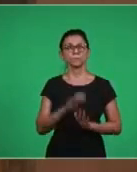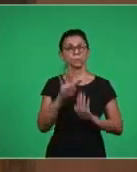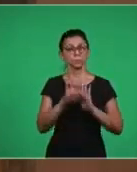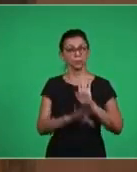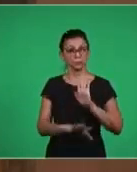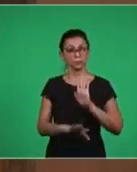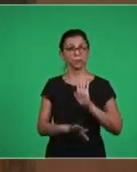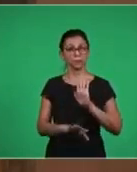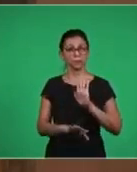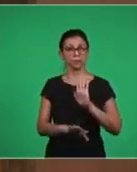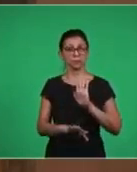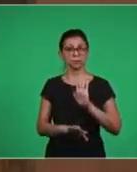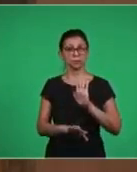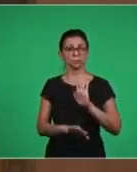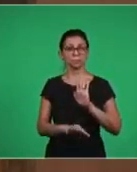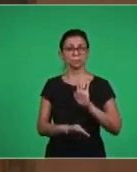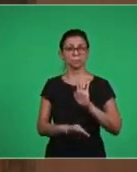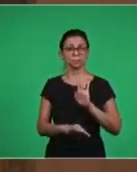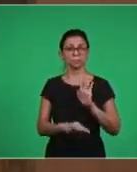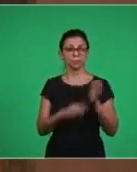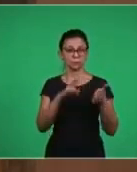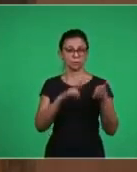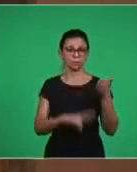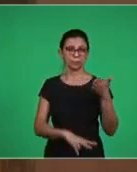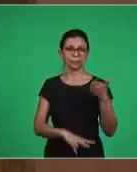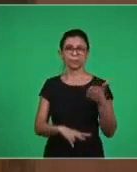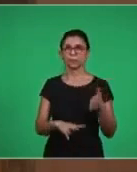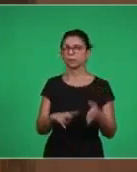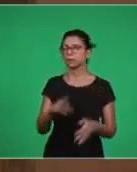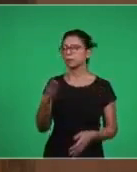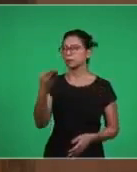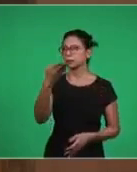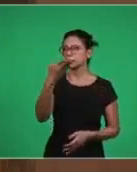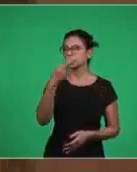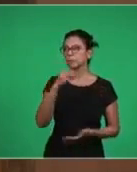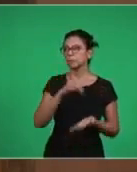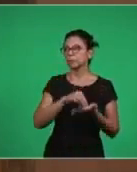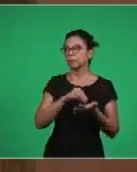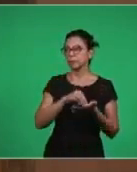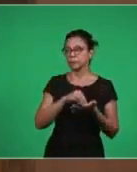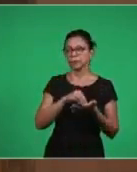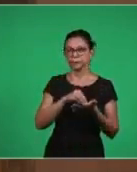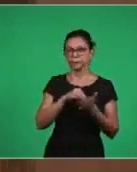The text that the pastor has already determined is not here, but he's going to enter here now.